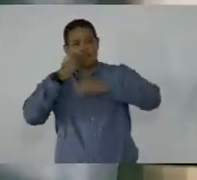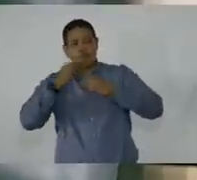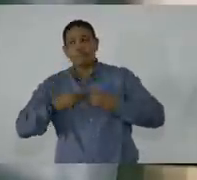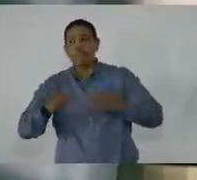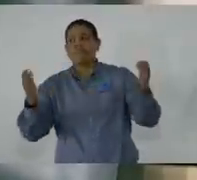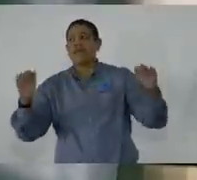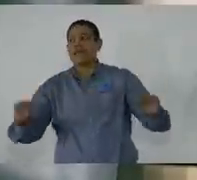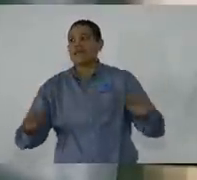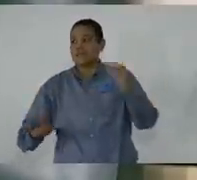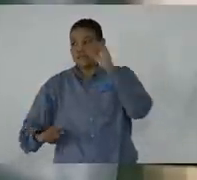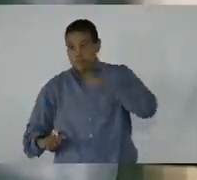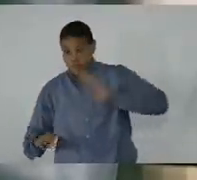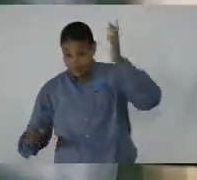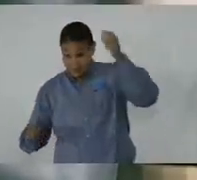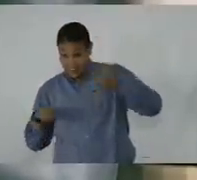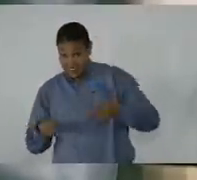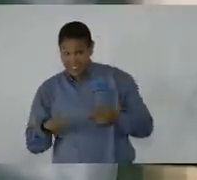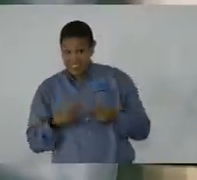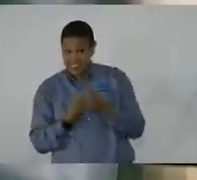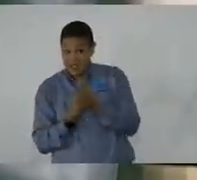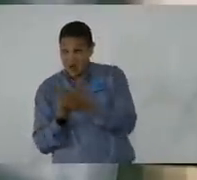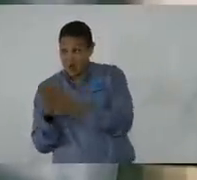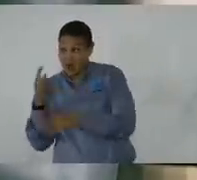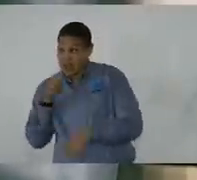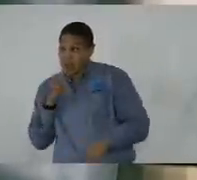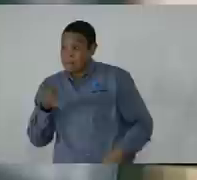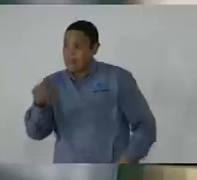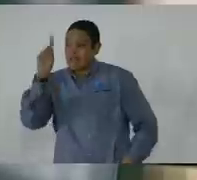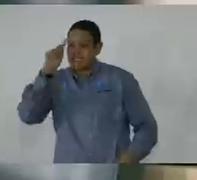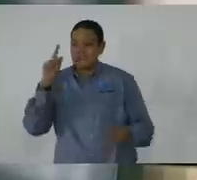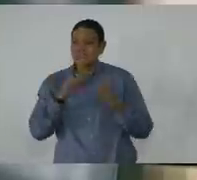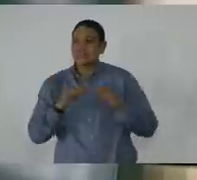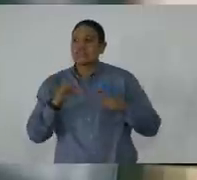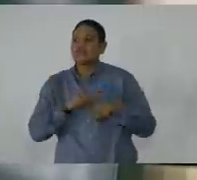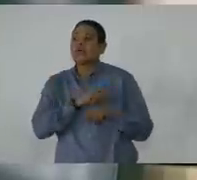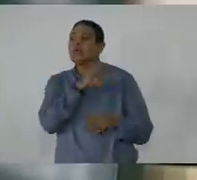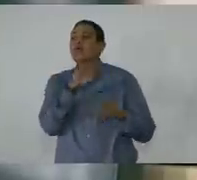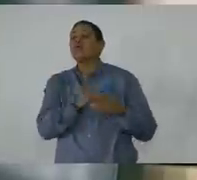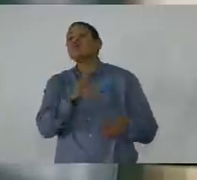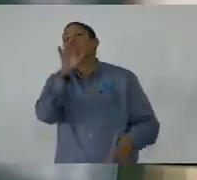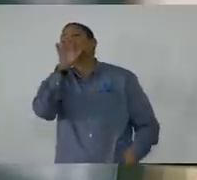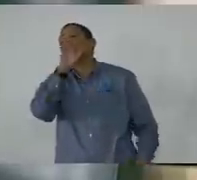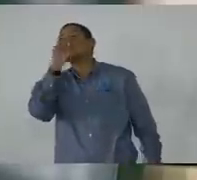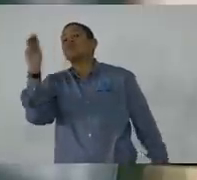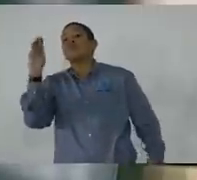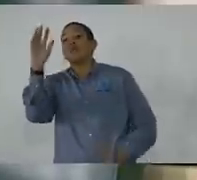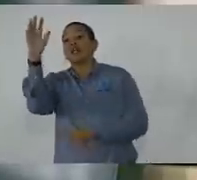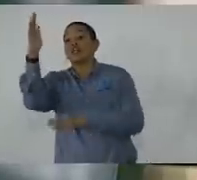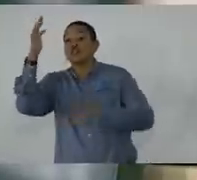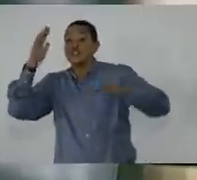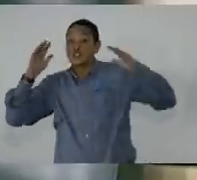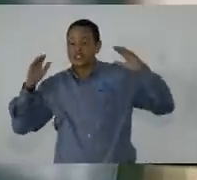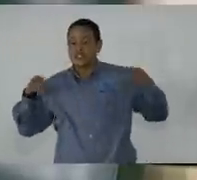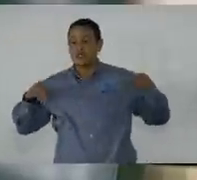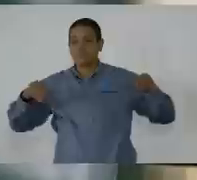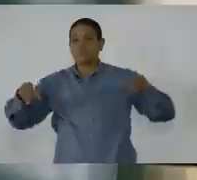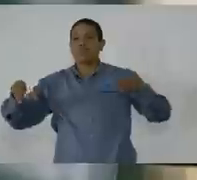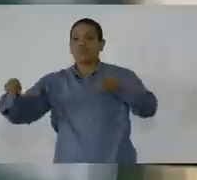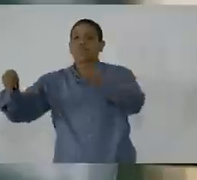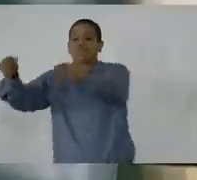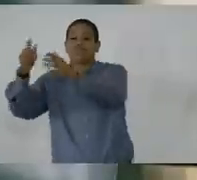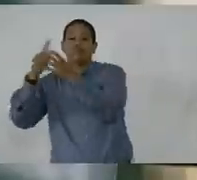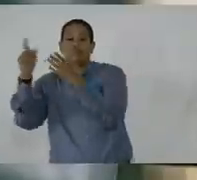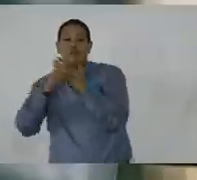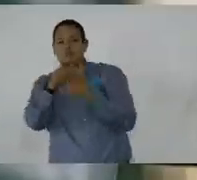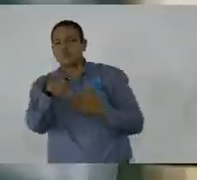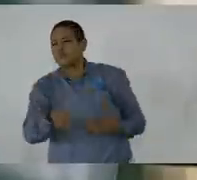Madam Speaker, these acreages, when planted, will at the same time contribute to the 3 million trees planting program. And so